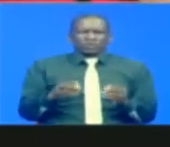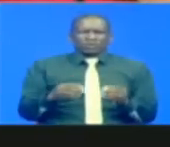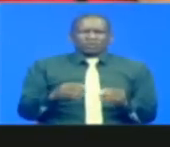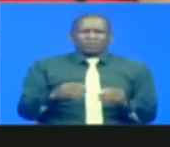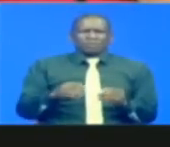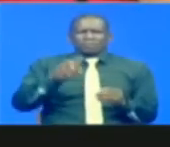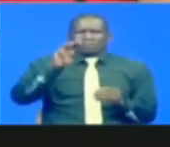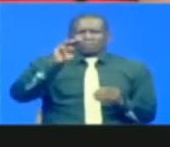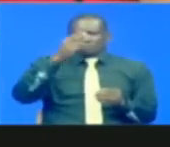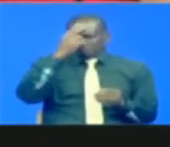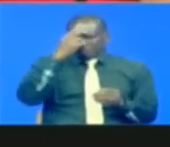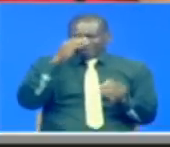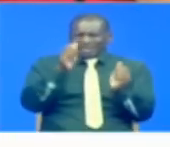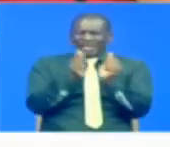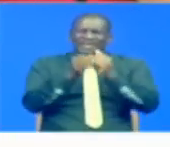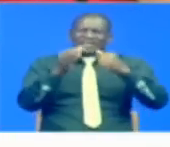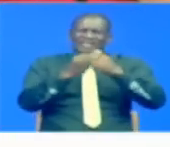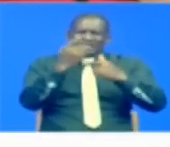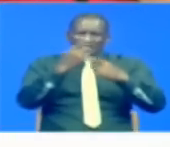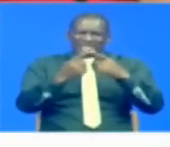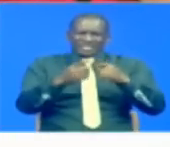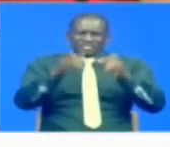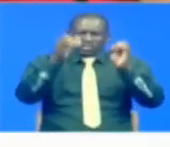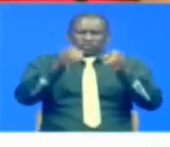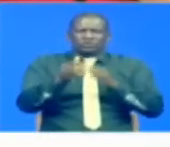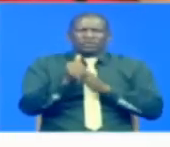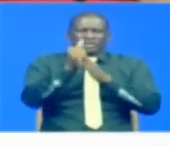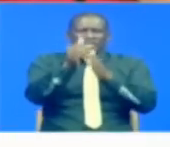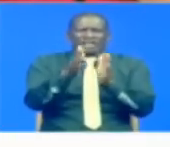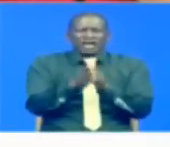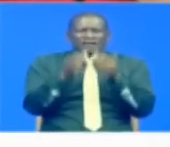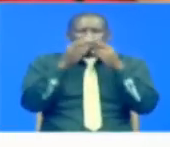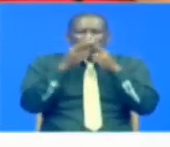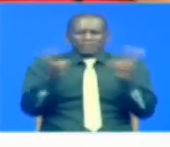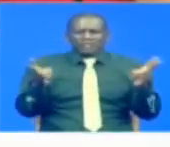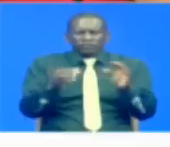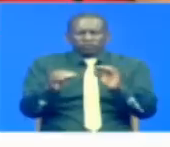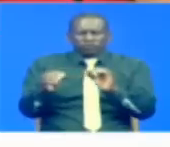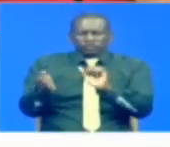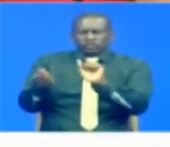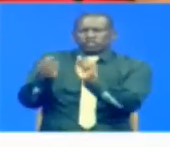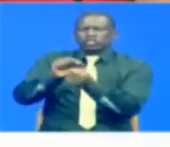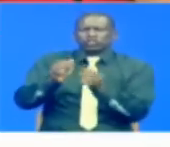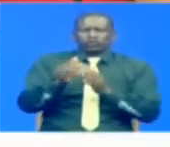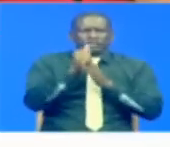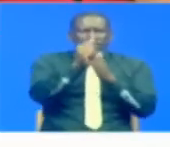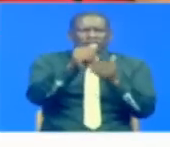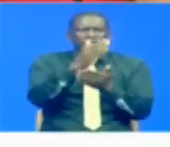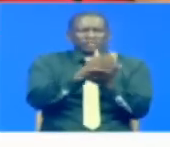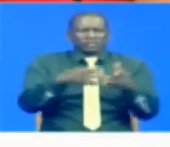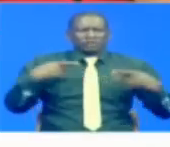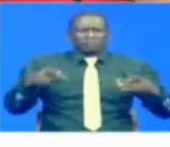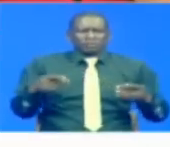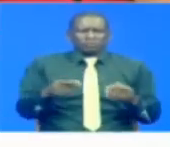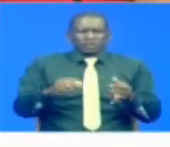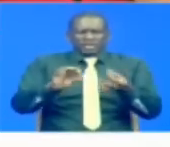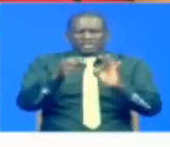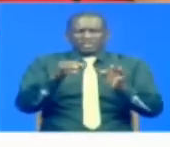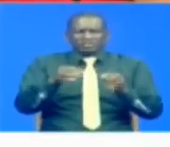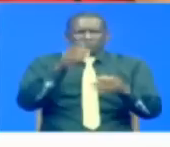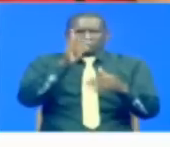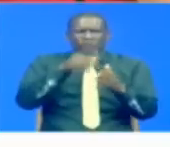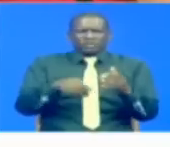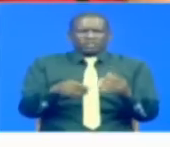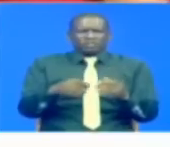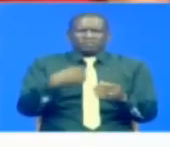later, finally, a new leader and also a peaceful transition. That's right. I mean, but some people would have their interpretation of what is being